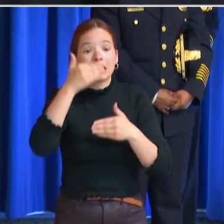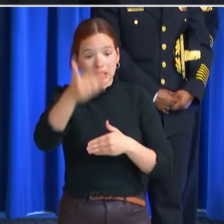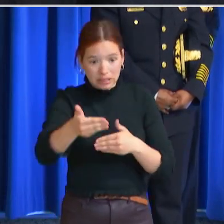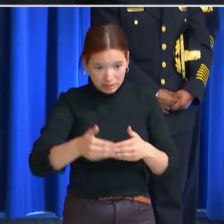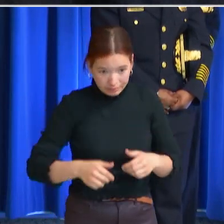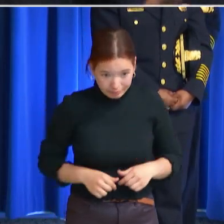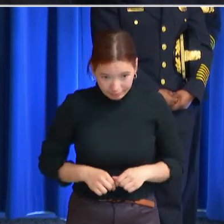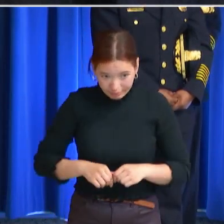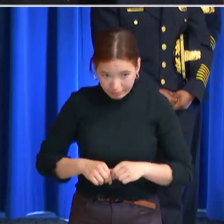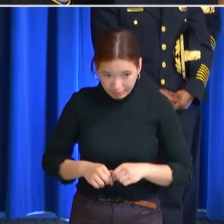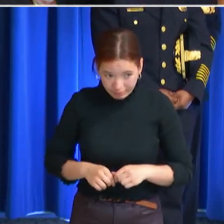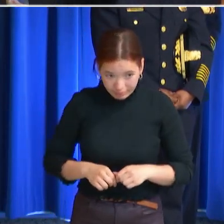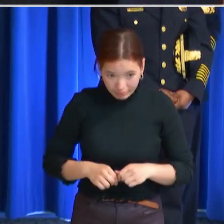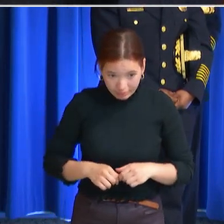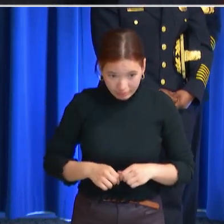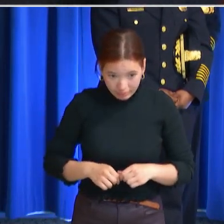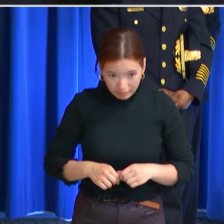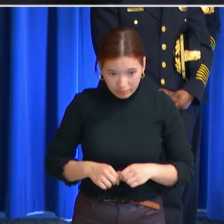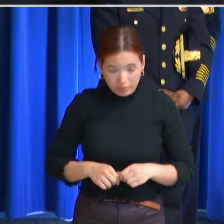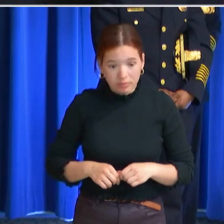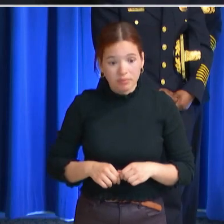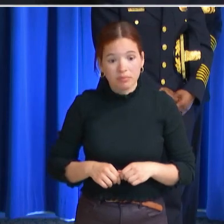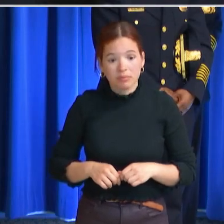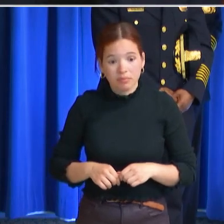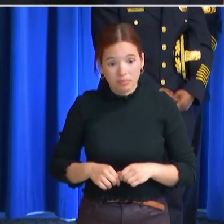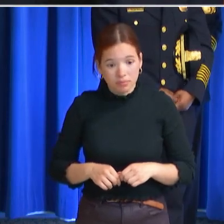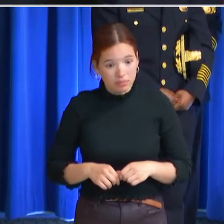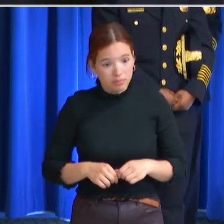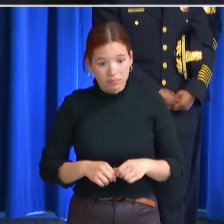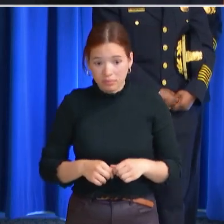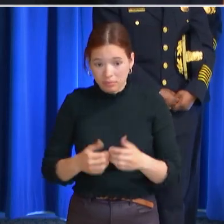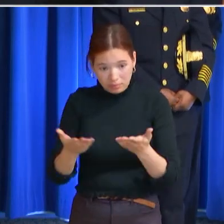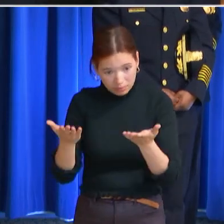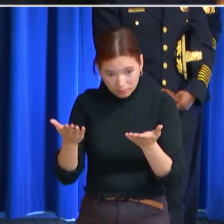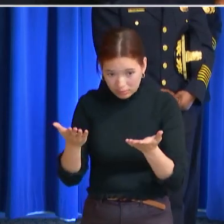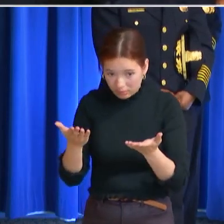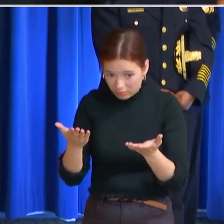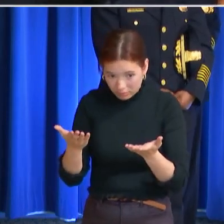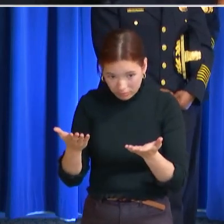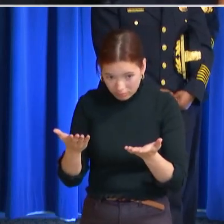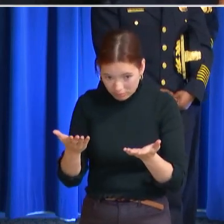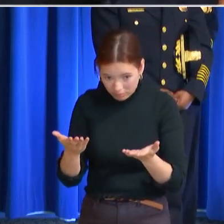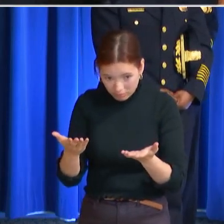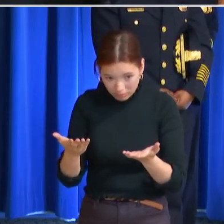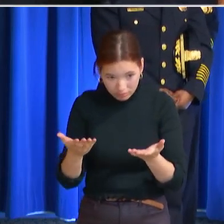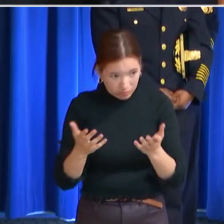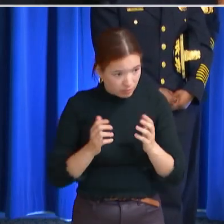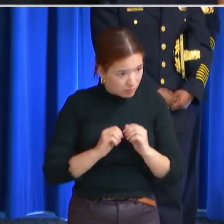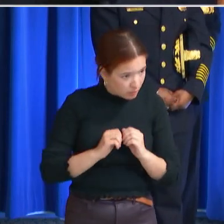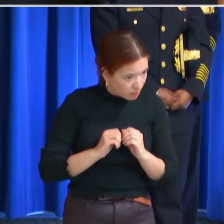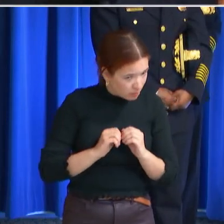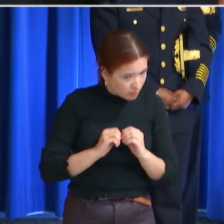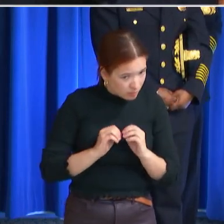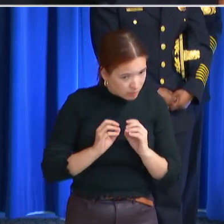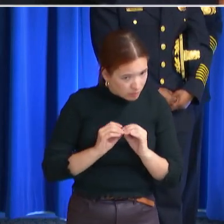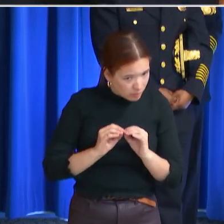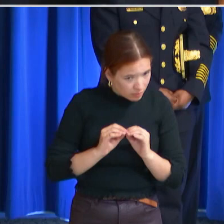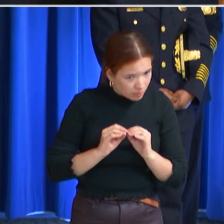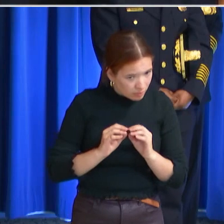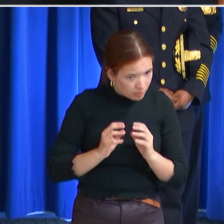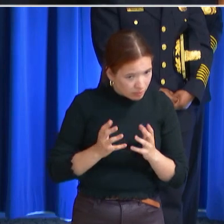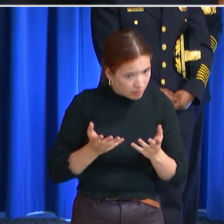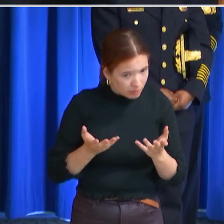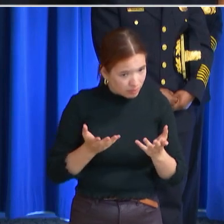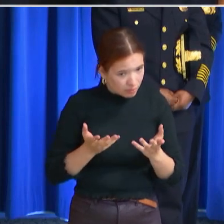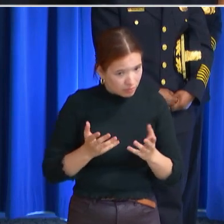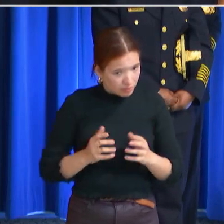I'd love to defer to Stephanie, but I will ask. Go ahead, Stephanie. But then I will have one. Stephanie. Oh. Thank you. Chief, I want